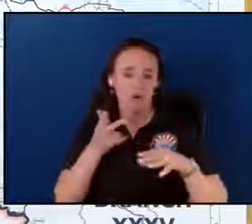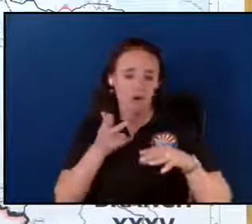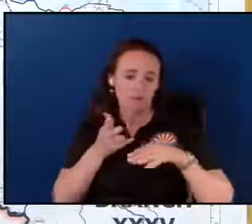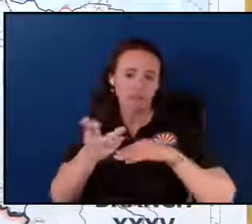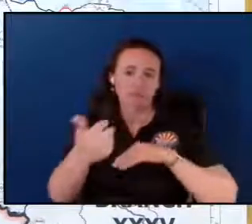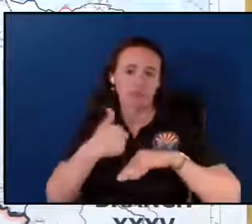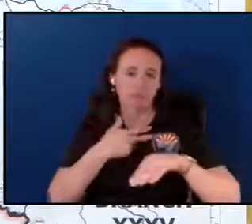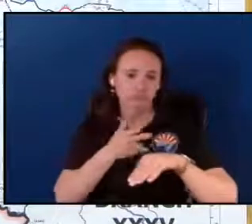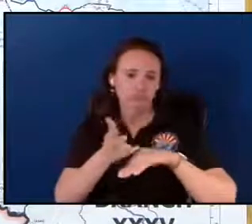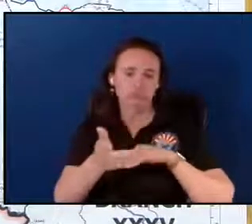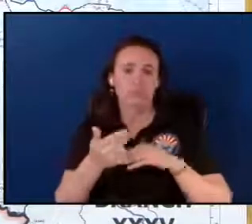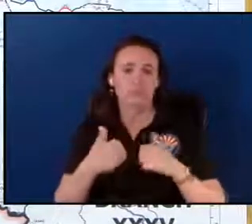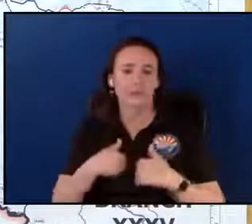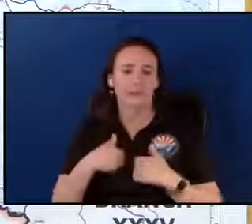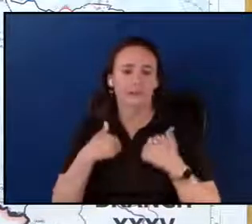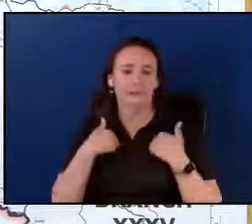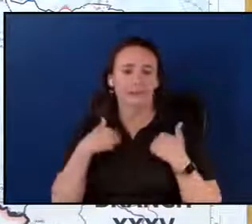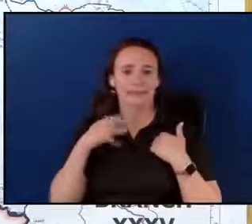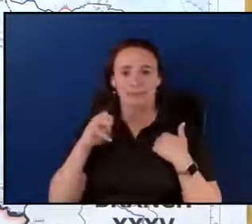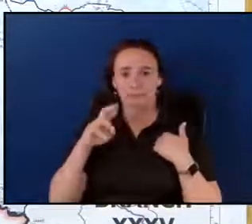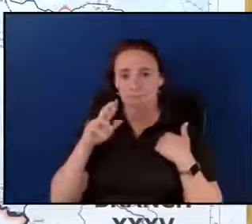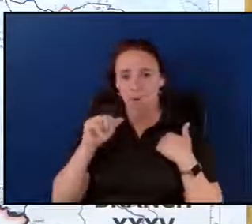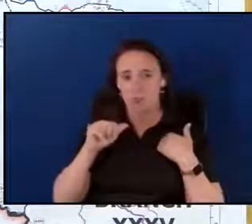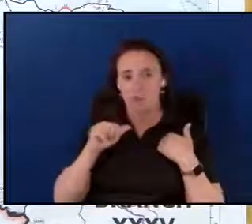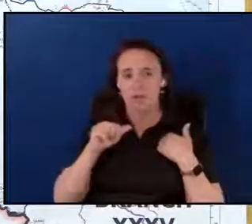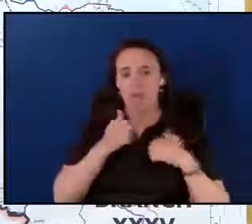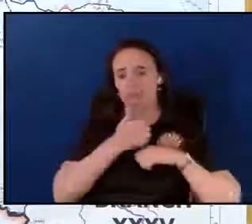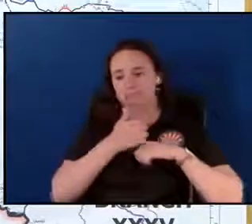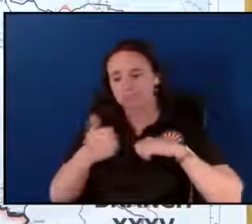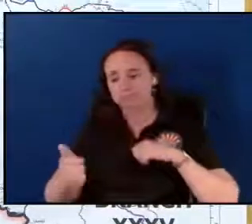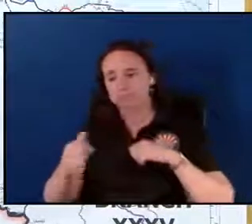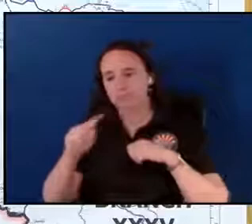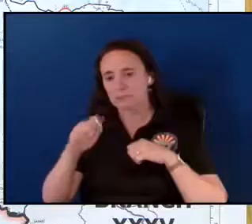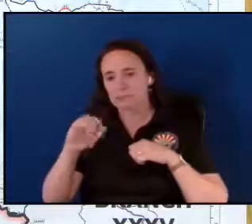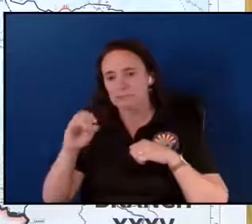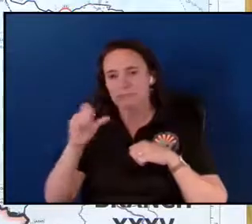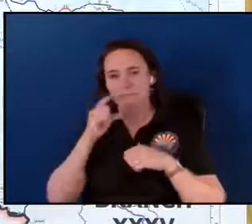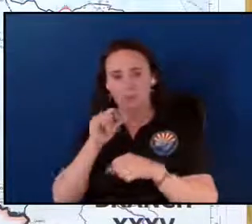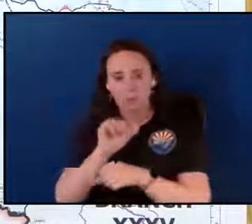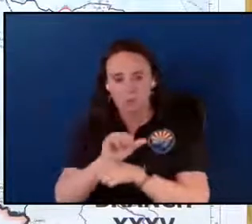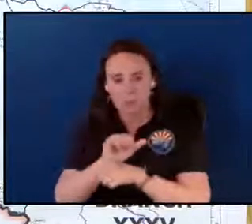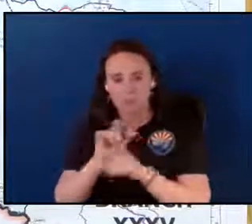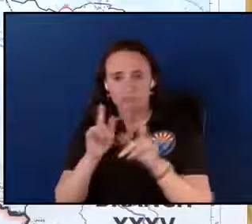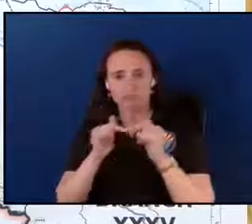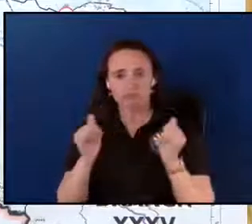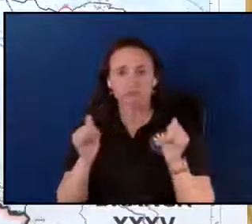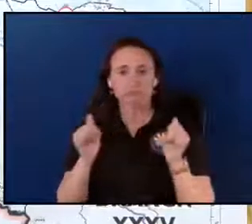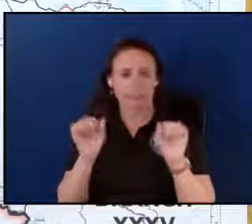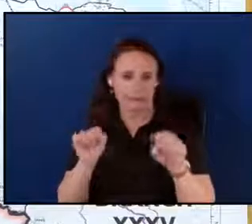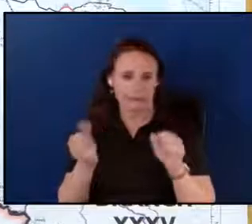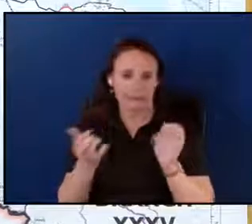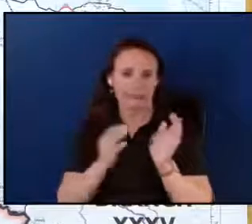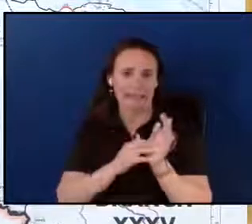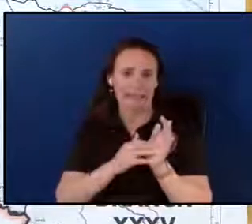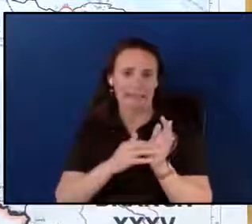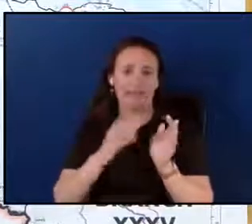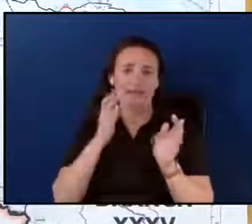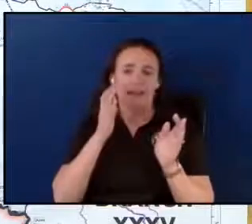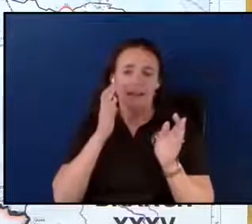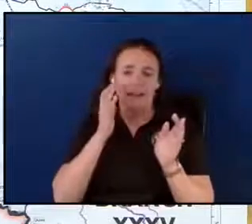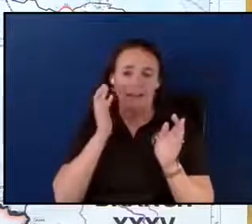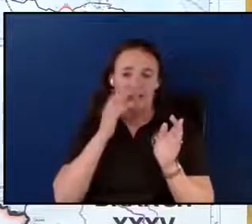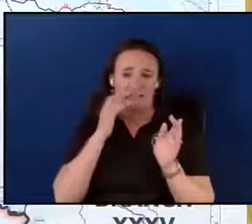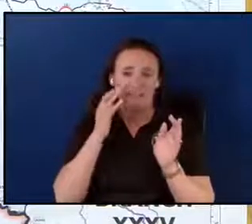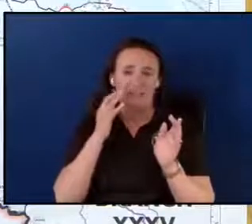live in Mora that need to travel to Taos for work and other things, you can do that again. I know it was an inconvenience. I also know it was the right thing to do to